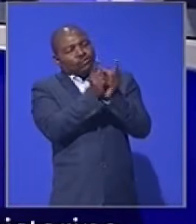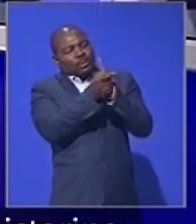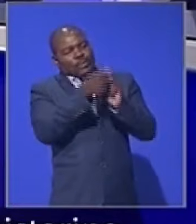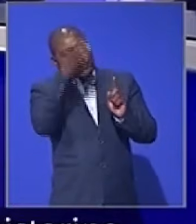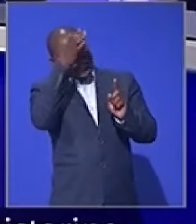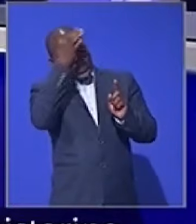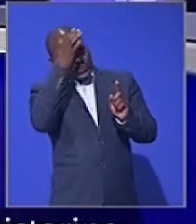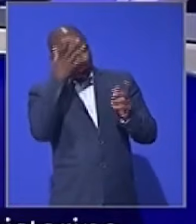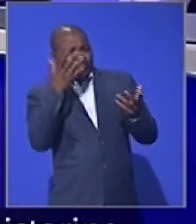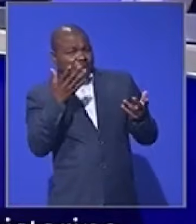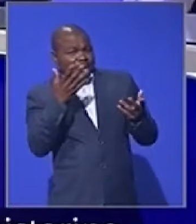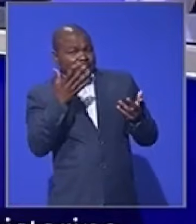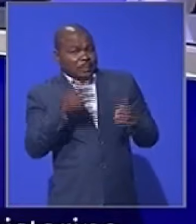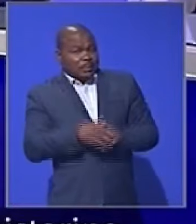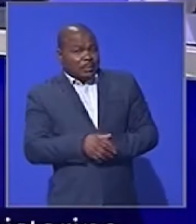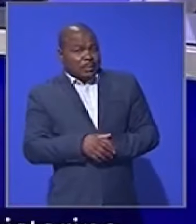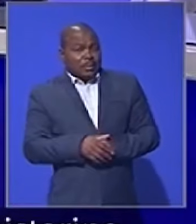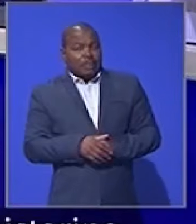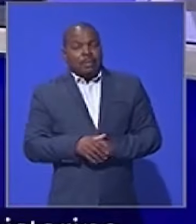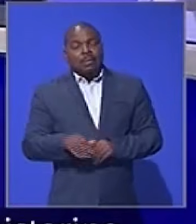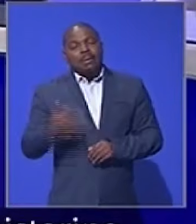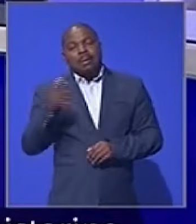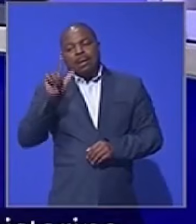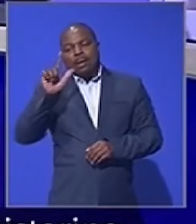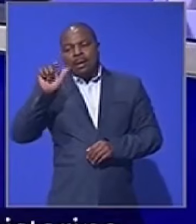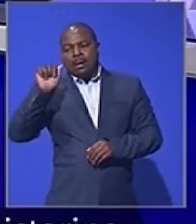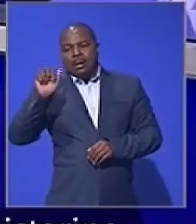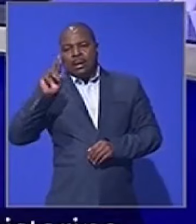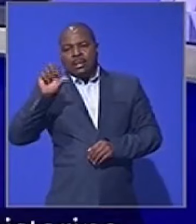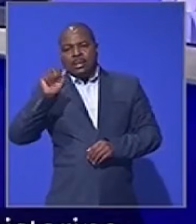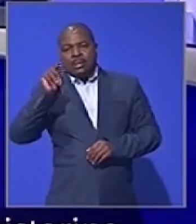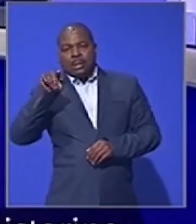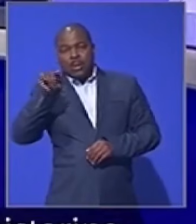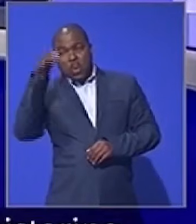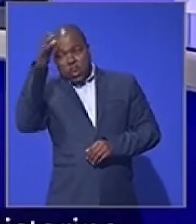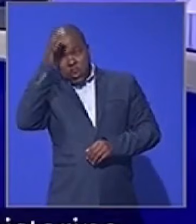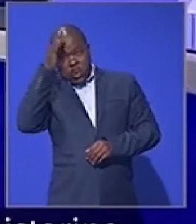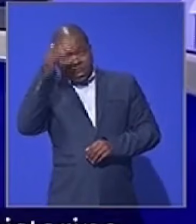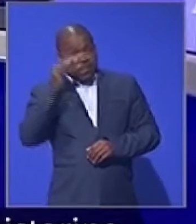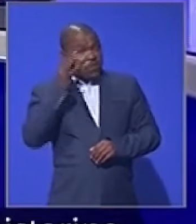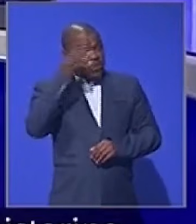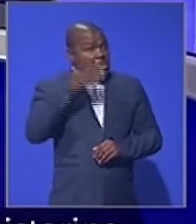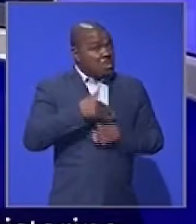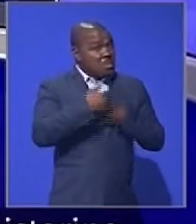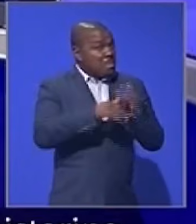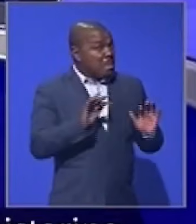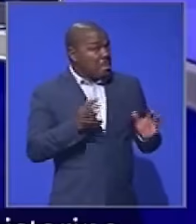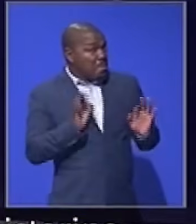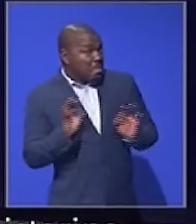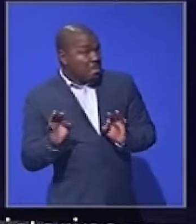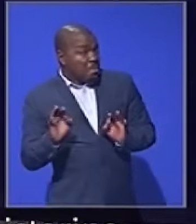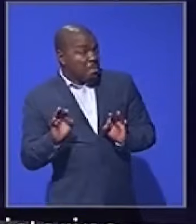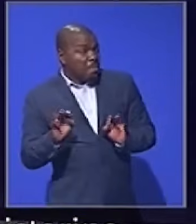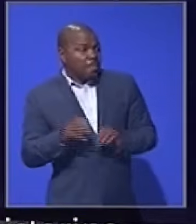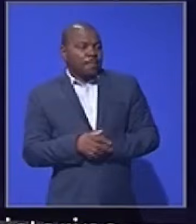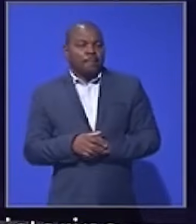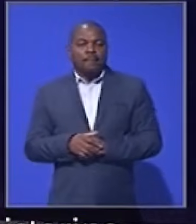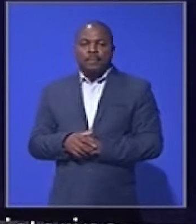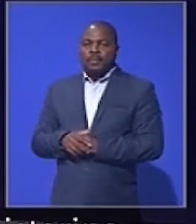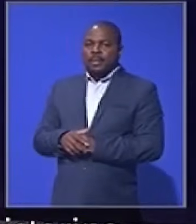bahlahli a na bokamoso bja Clinton Larsen bo bolokegile? No, I don't think